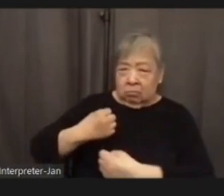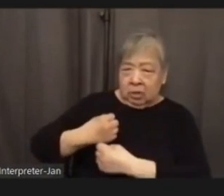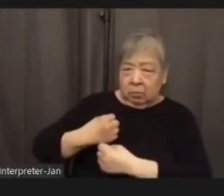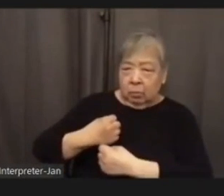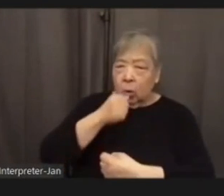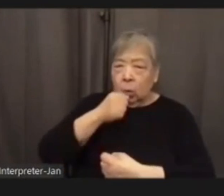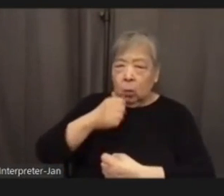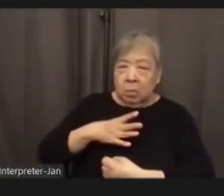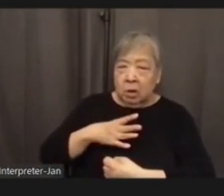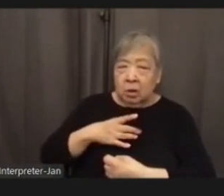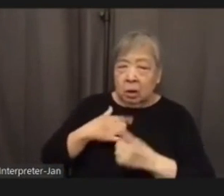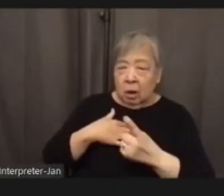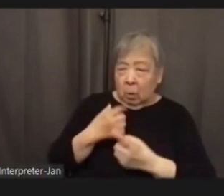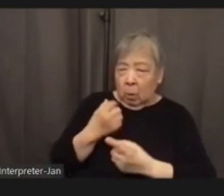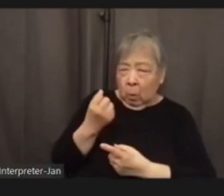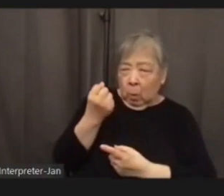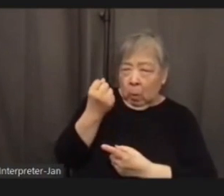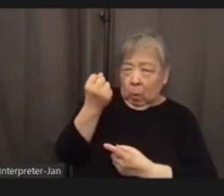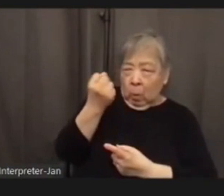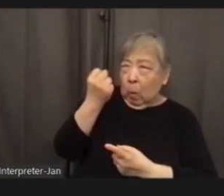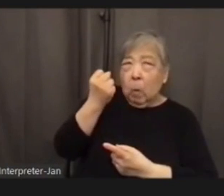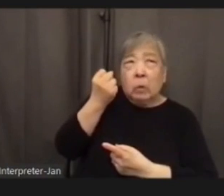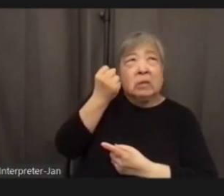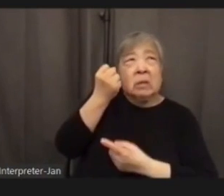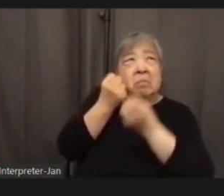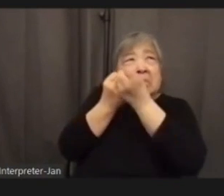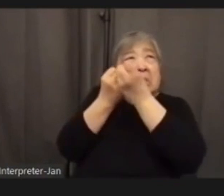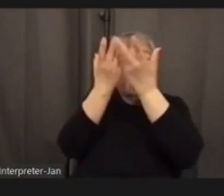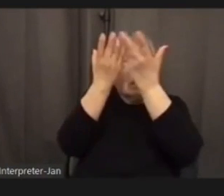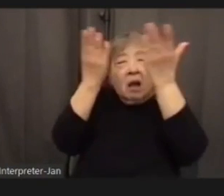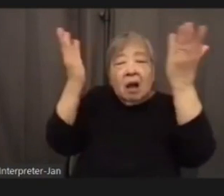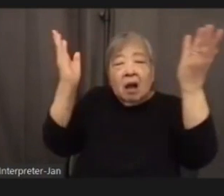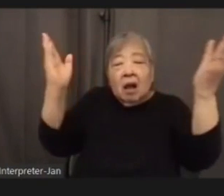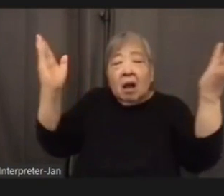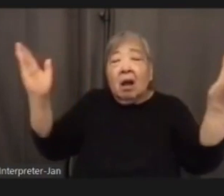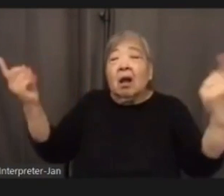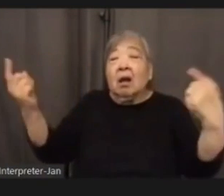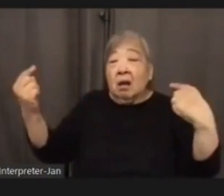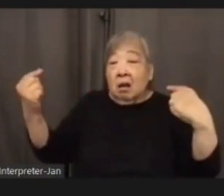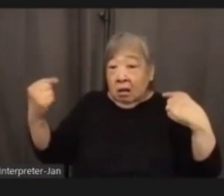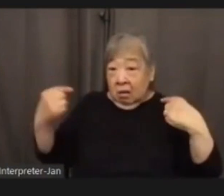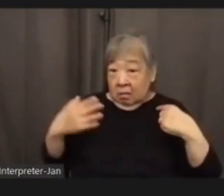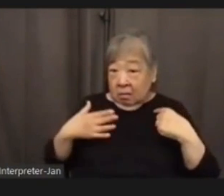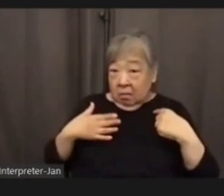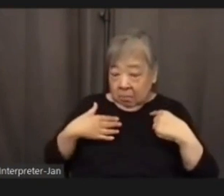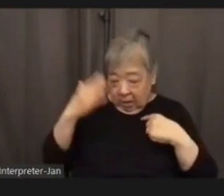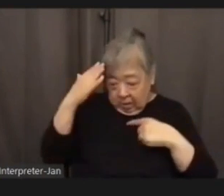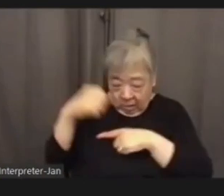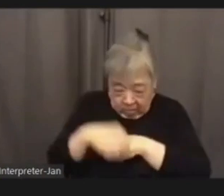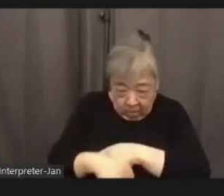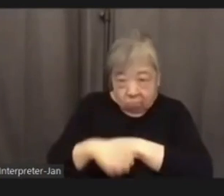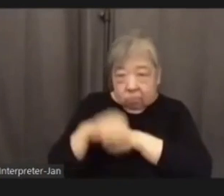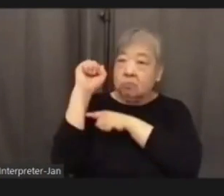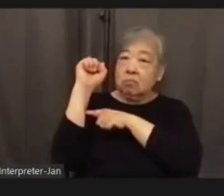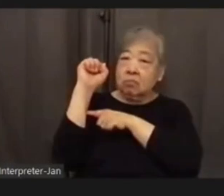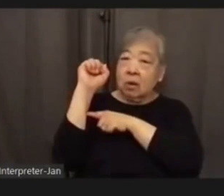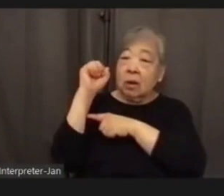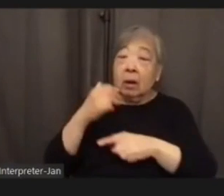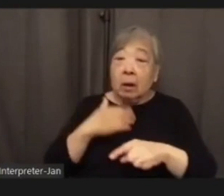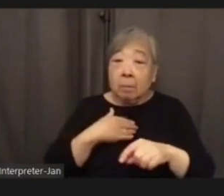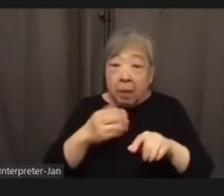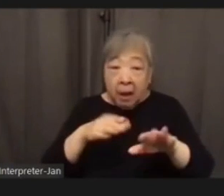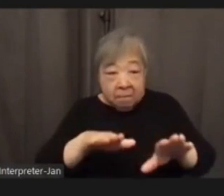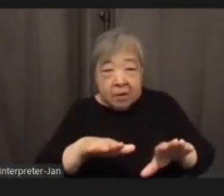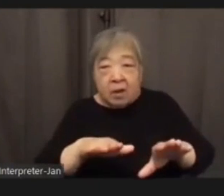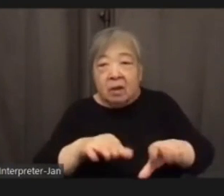who holds up half the sky. I have unbowed my head. I have unbound my